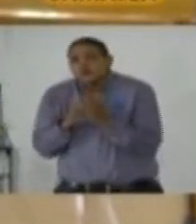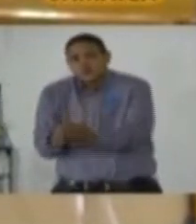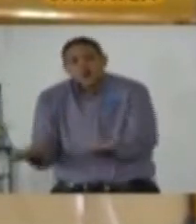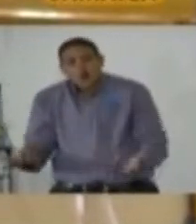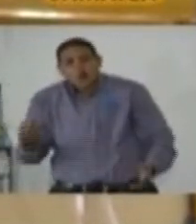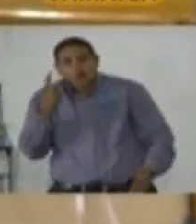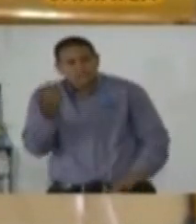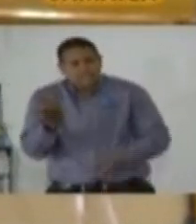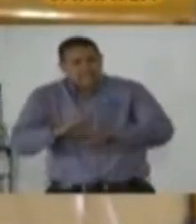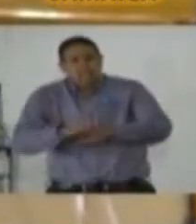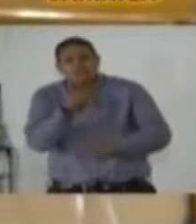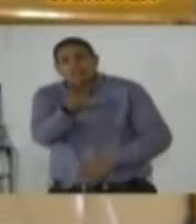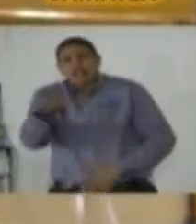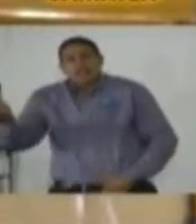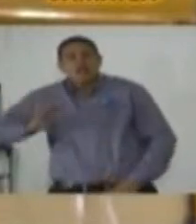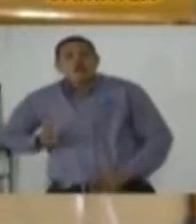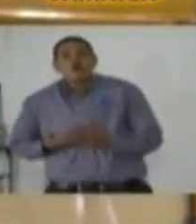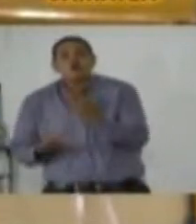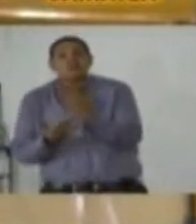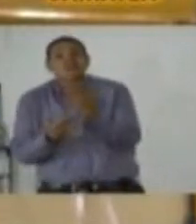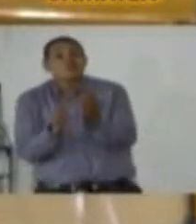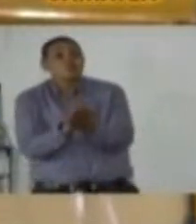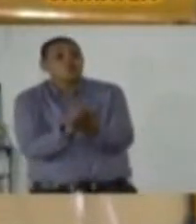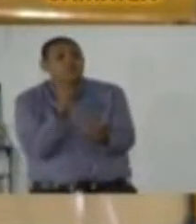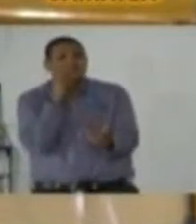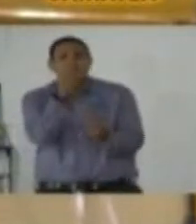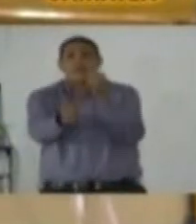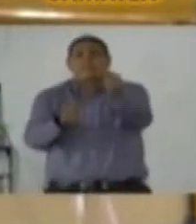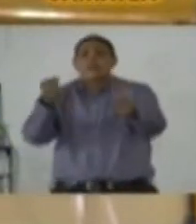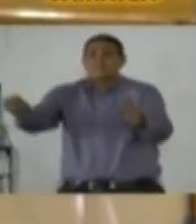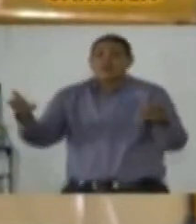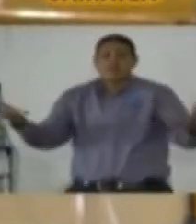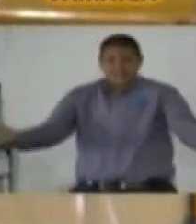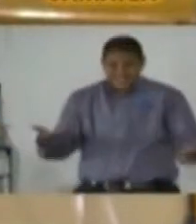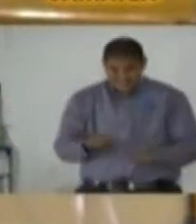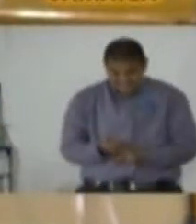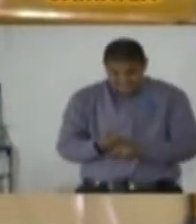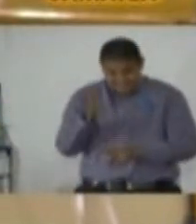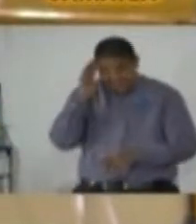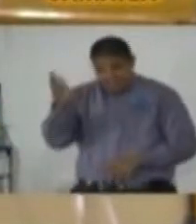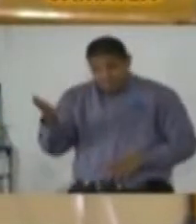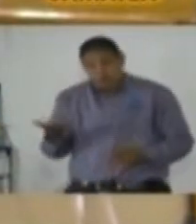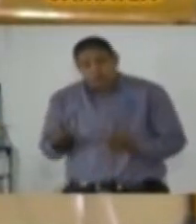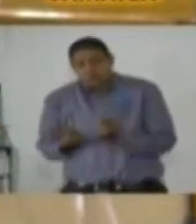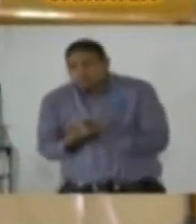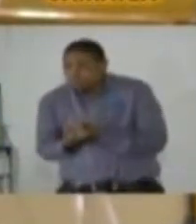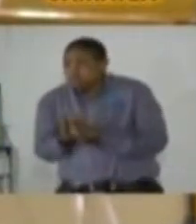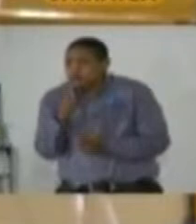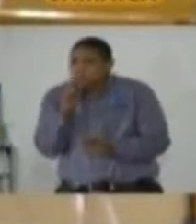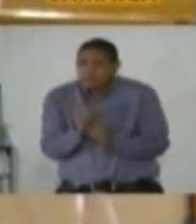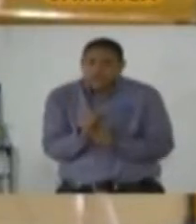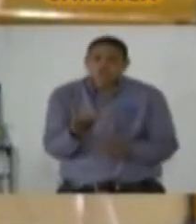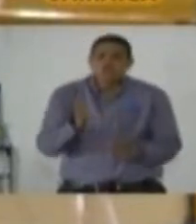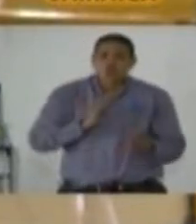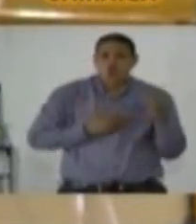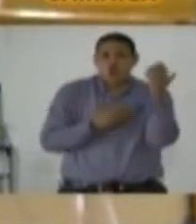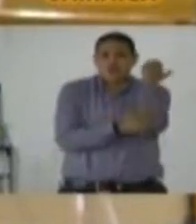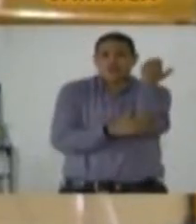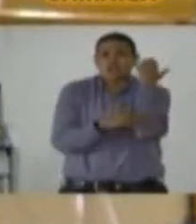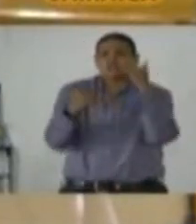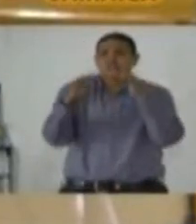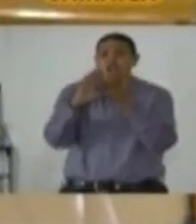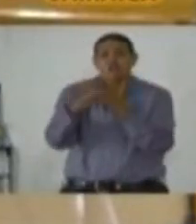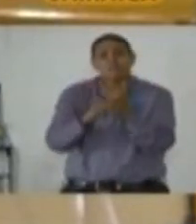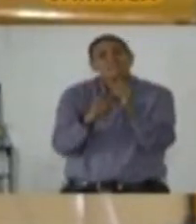presence of our technocrats in our schools to offer the required hand-holding to ensure fidelity to our national standards